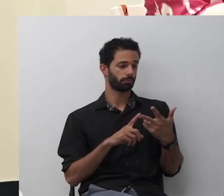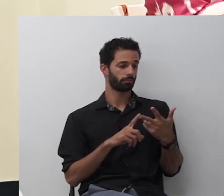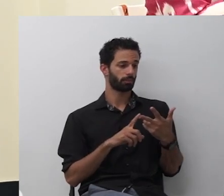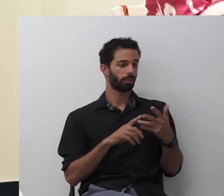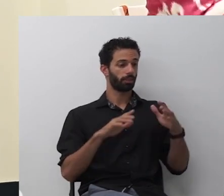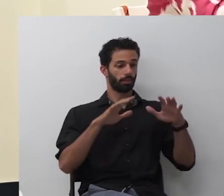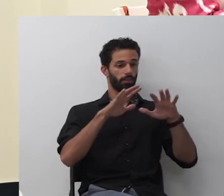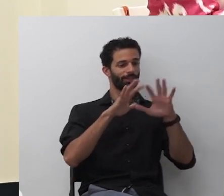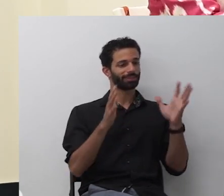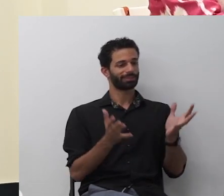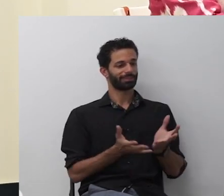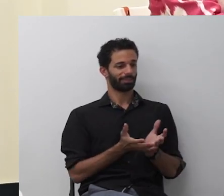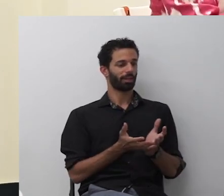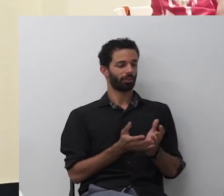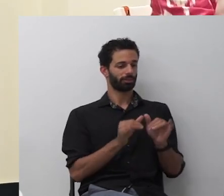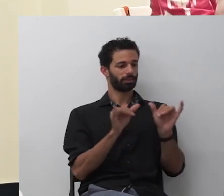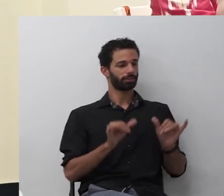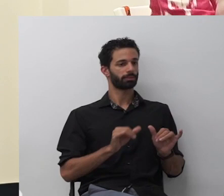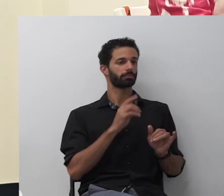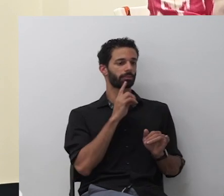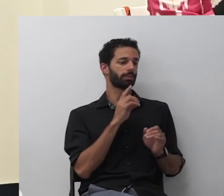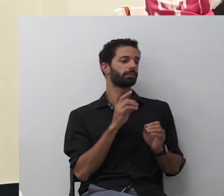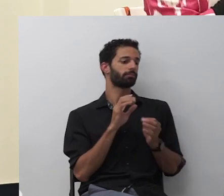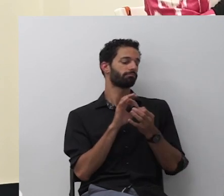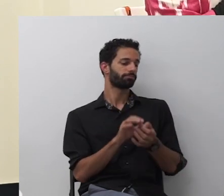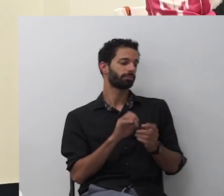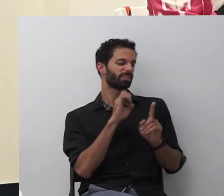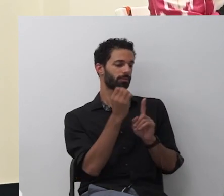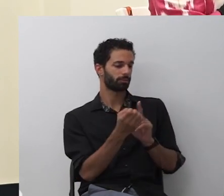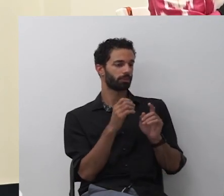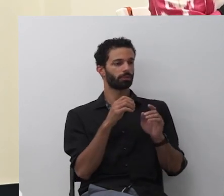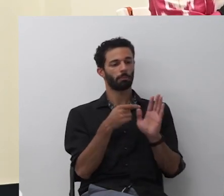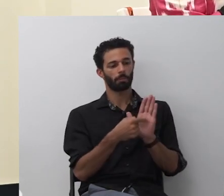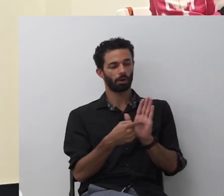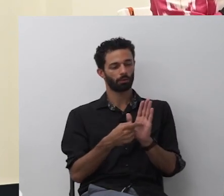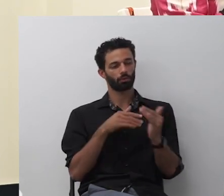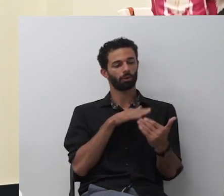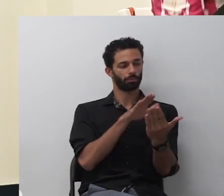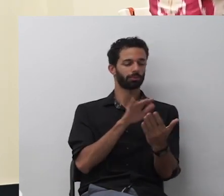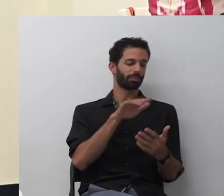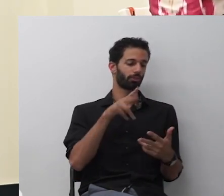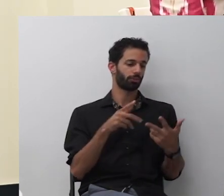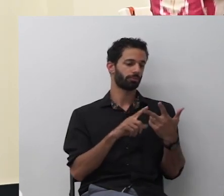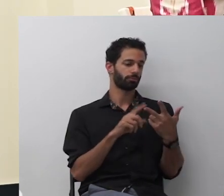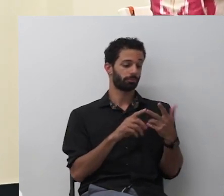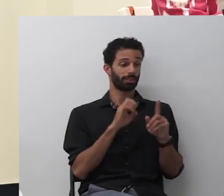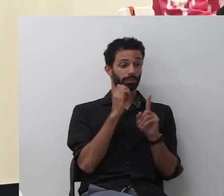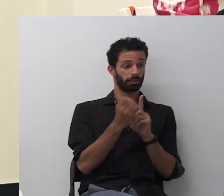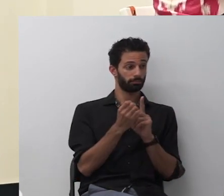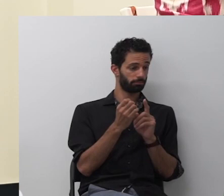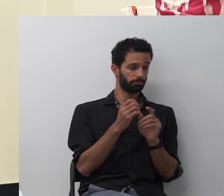entire framework is really about an ecosystem model or approach, and that's the third component. So an ecosystem